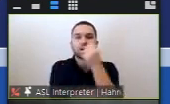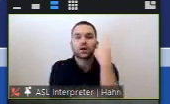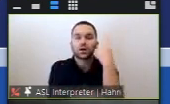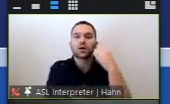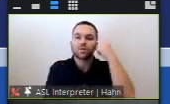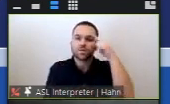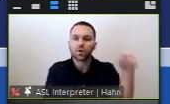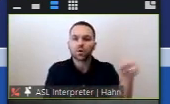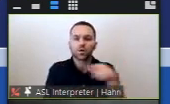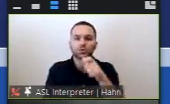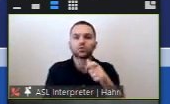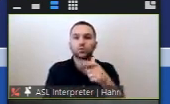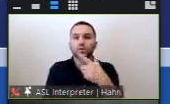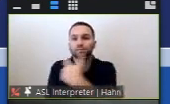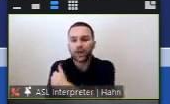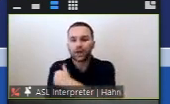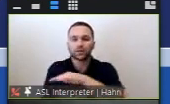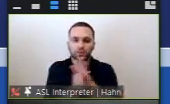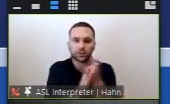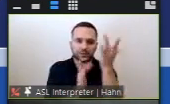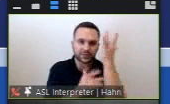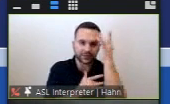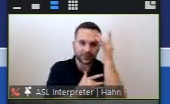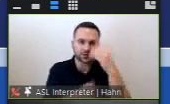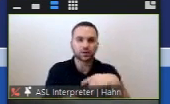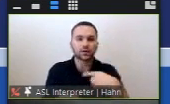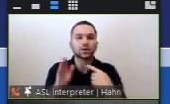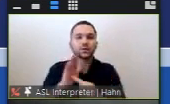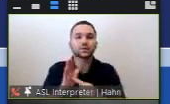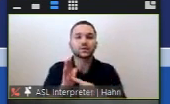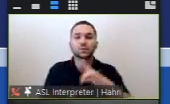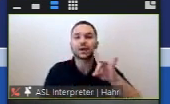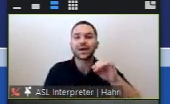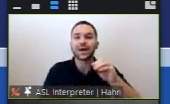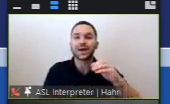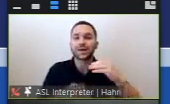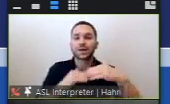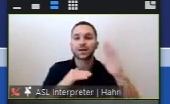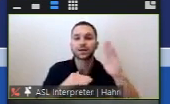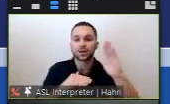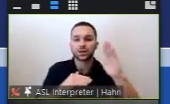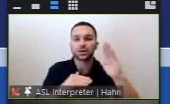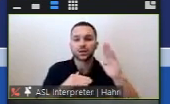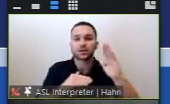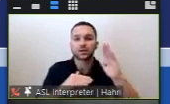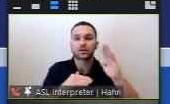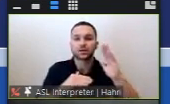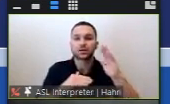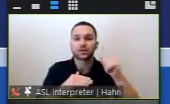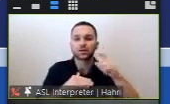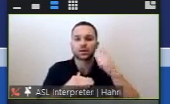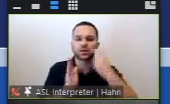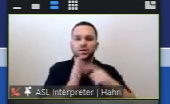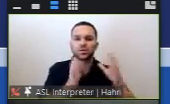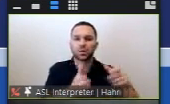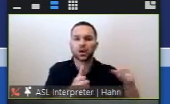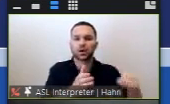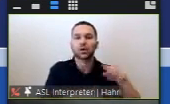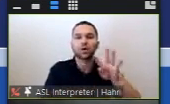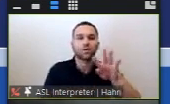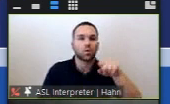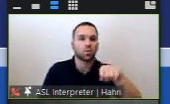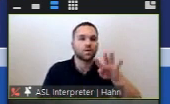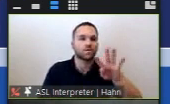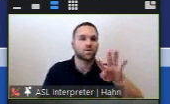as an example, if you look at that 80+ population where I have the box shown there, you can see that 4.4% of